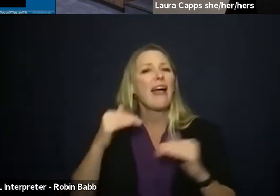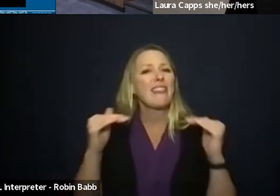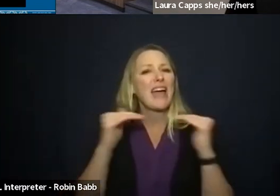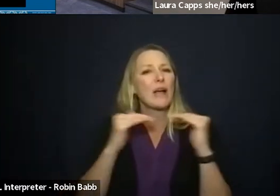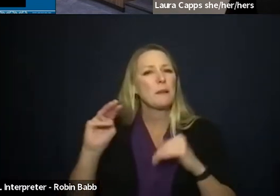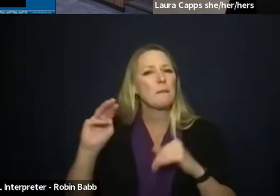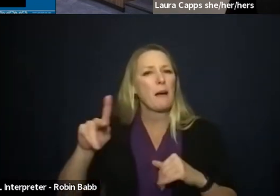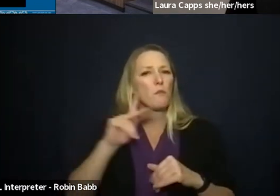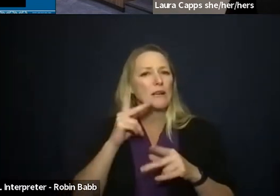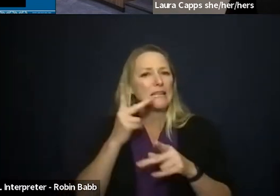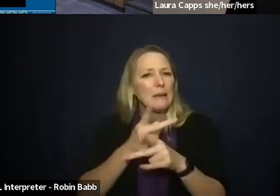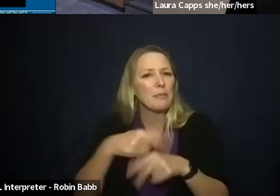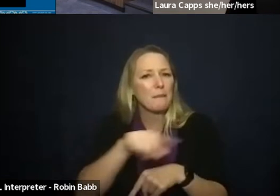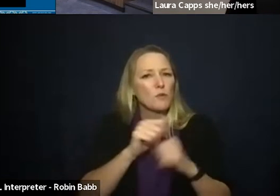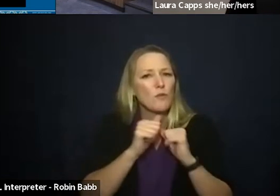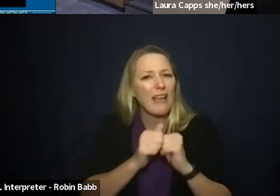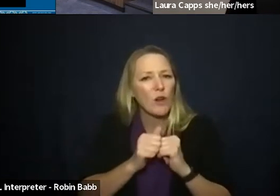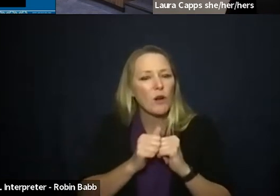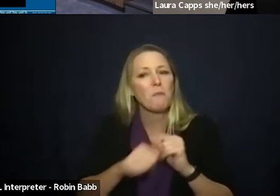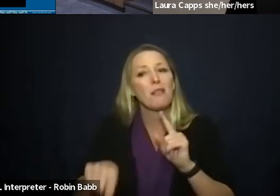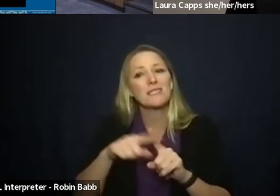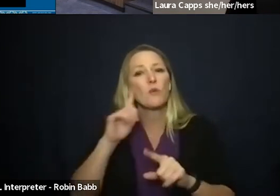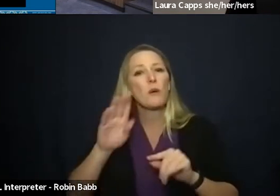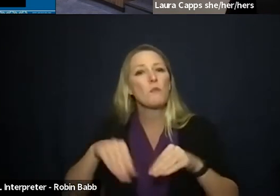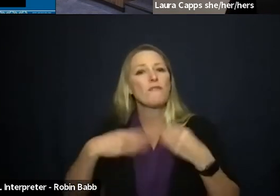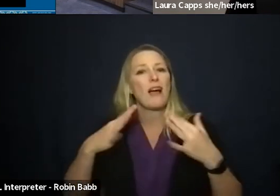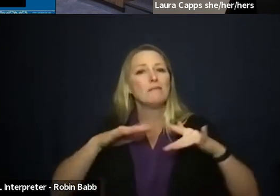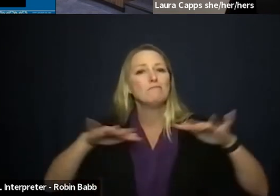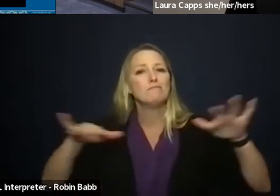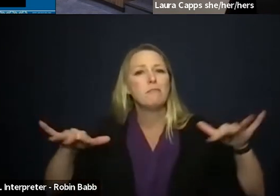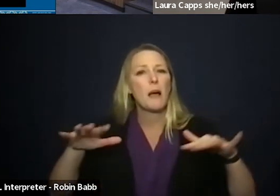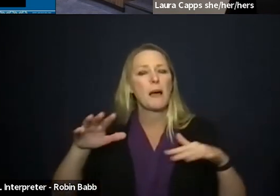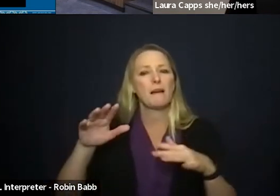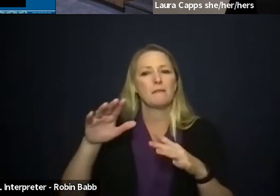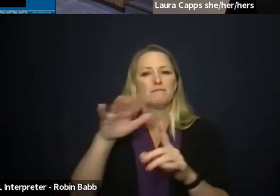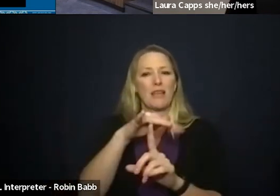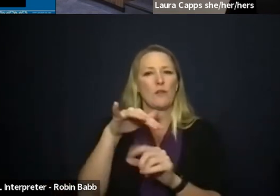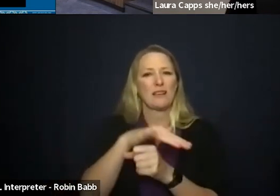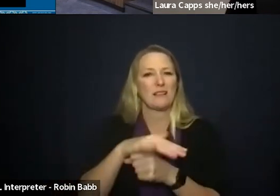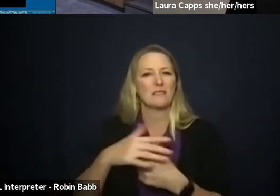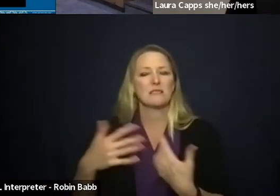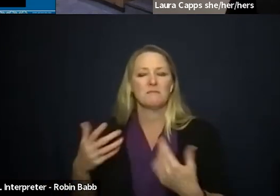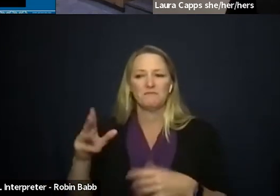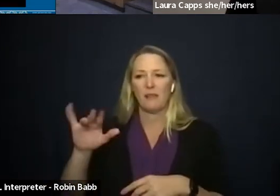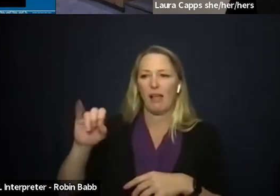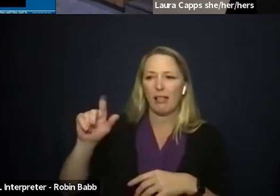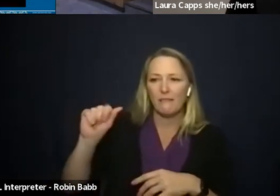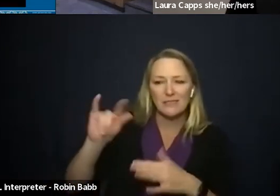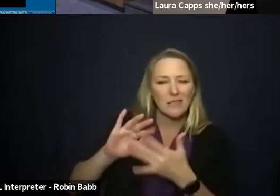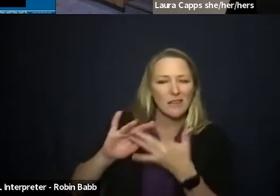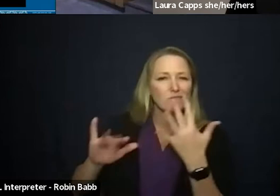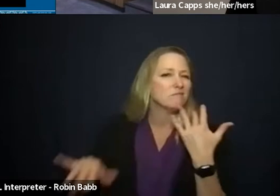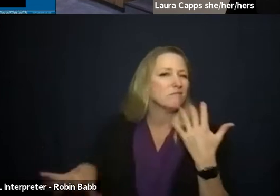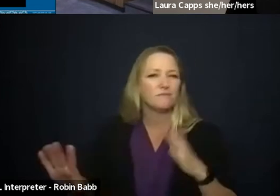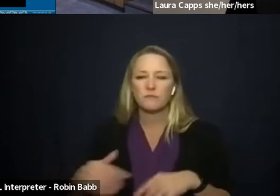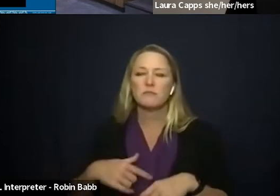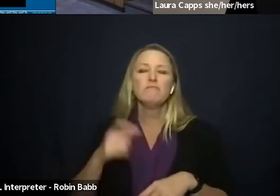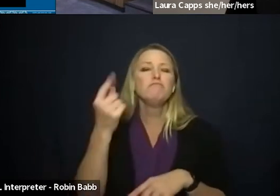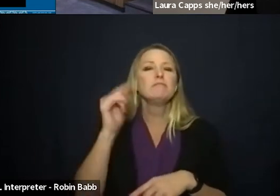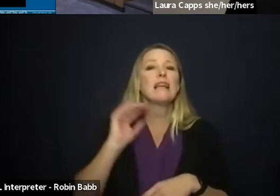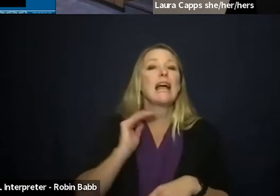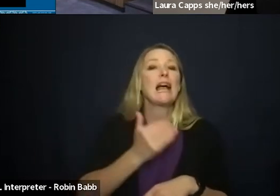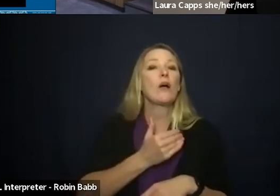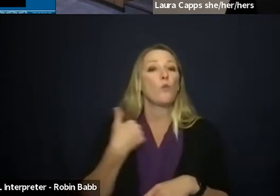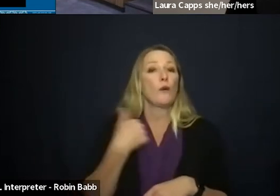combine similar demographic neighborhoods like those in old town goleta galita and isla vista planned parenthood central coast action fund is committed to creating healthier